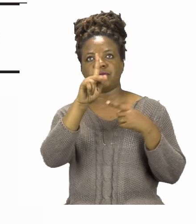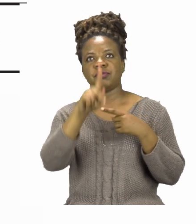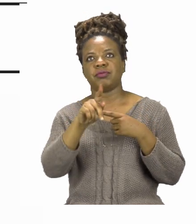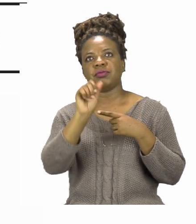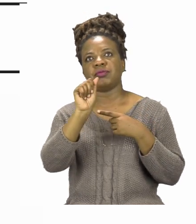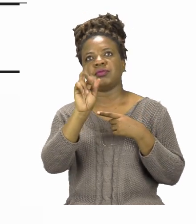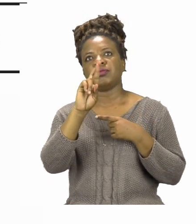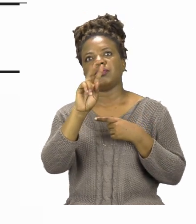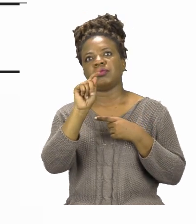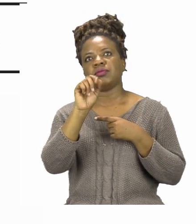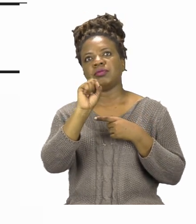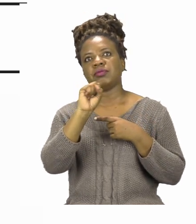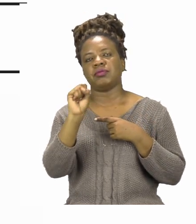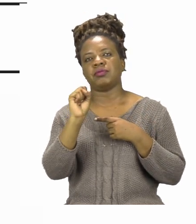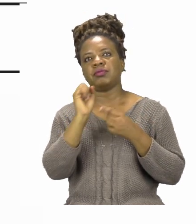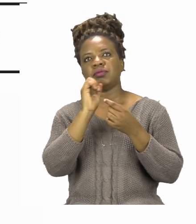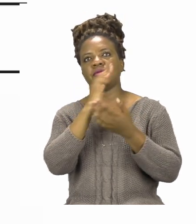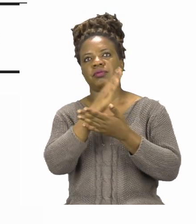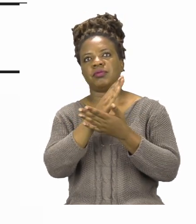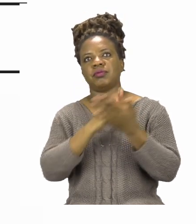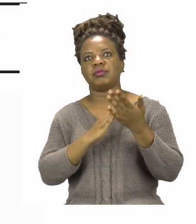Parts, body,